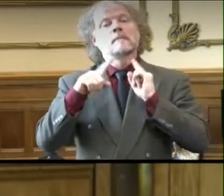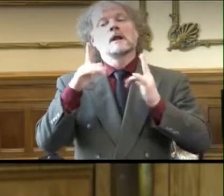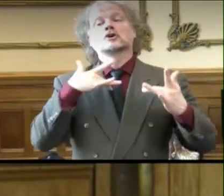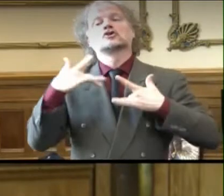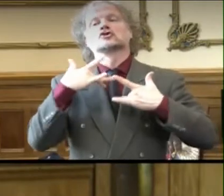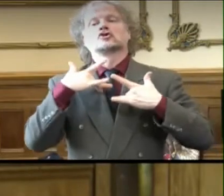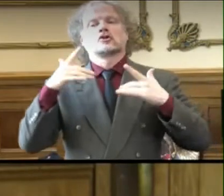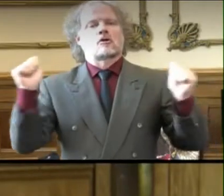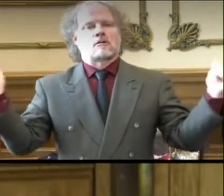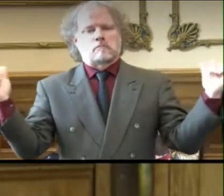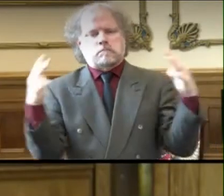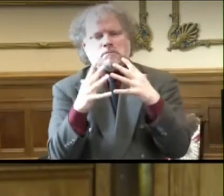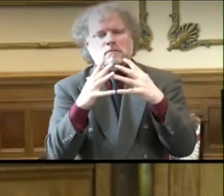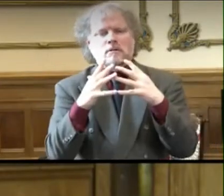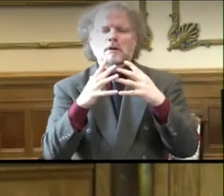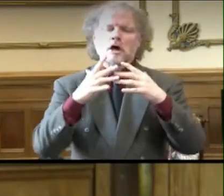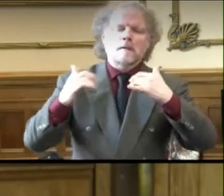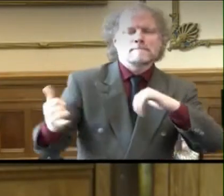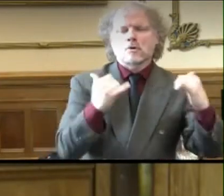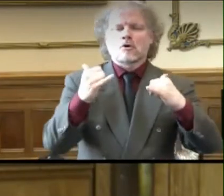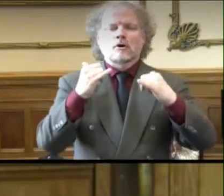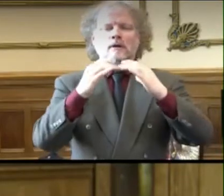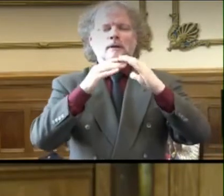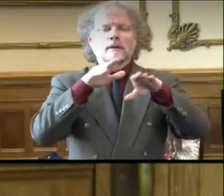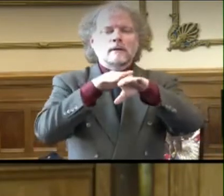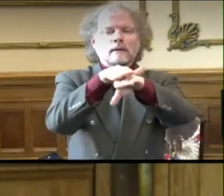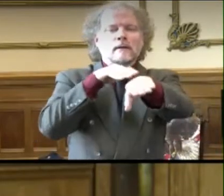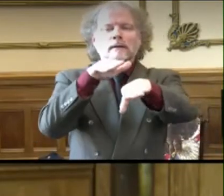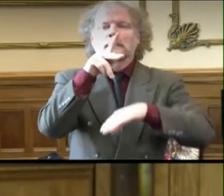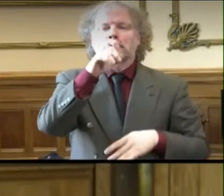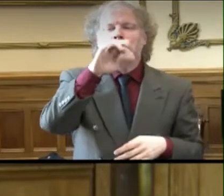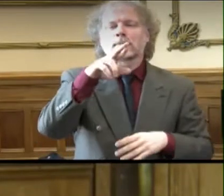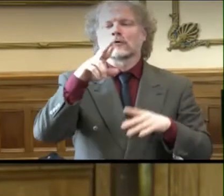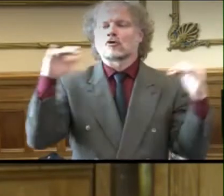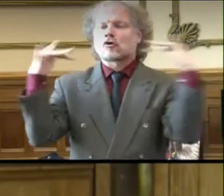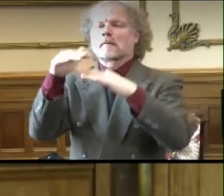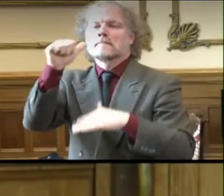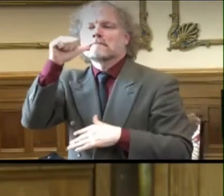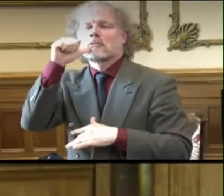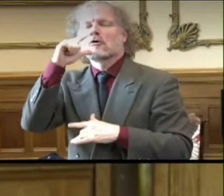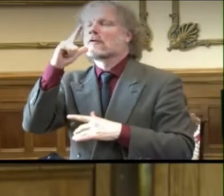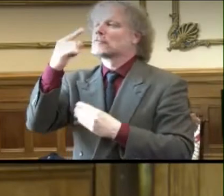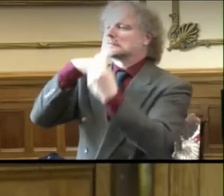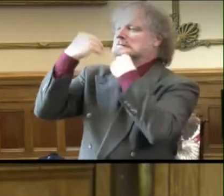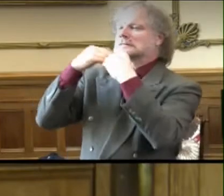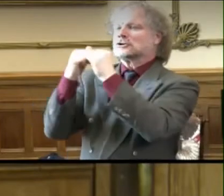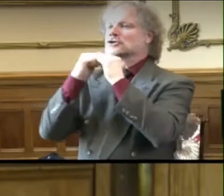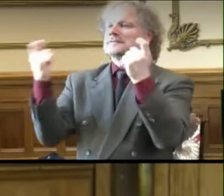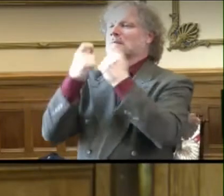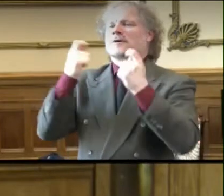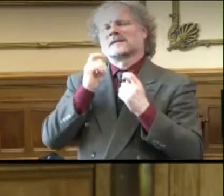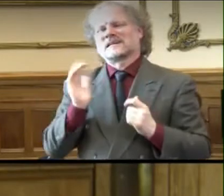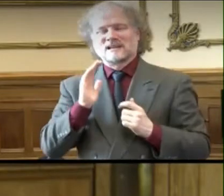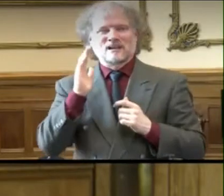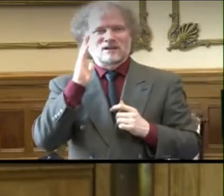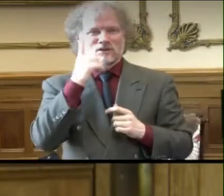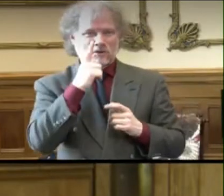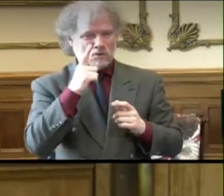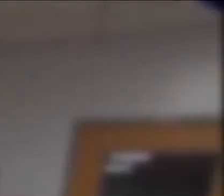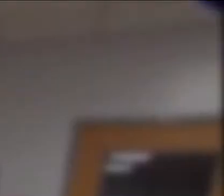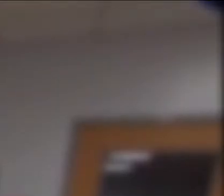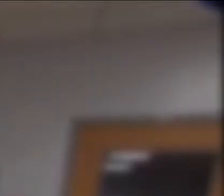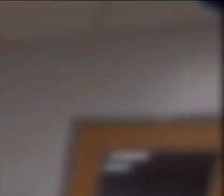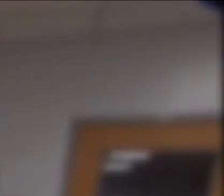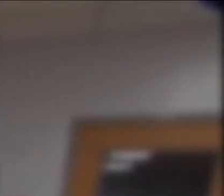Tuesday afternoon press conference, State Health Commissioner Christina Bock says she believes that Indiana has not reached its peak numbers for COVID-19